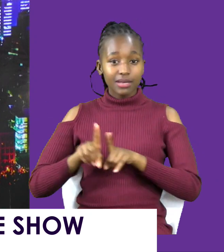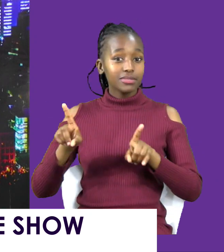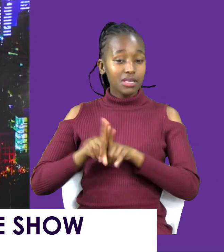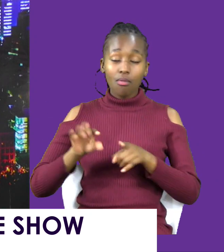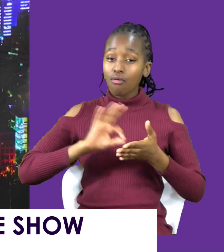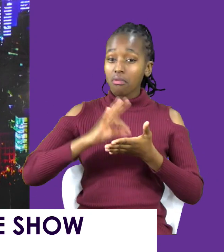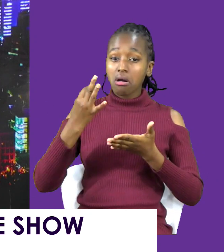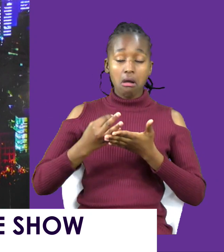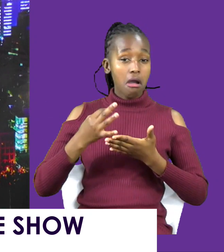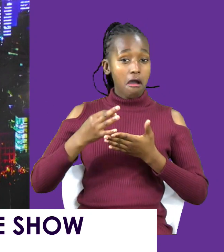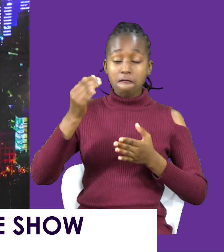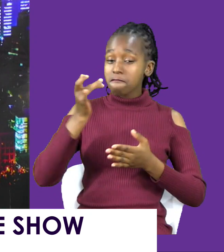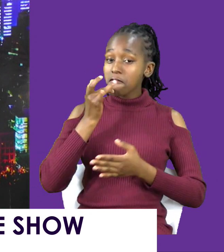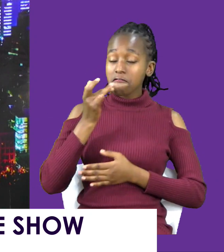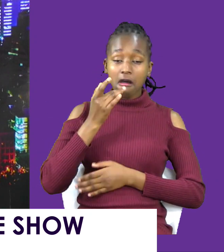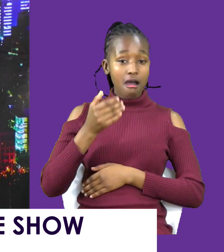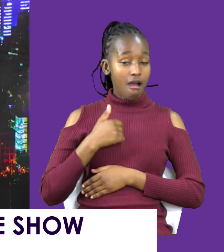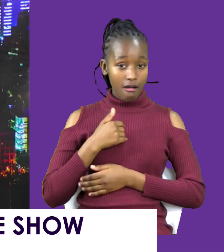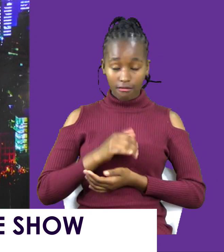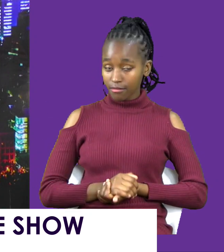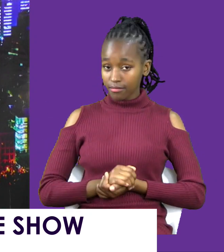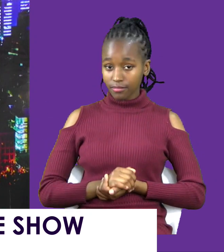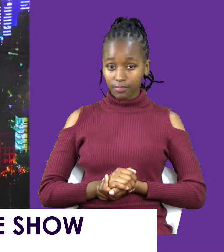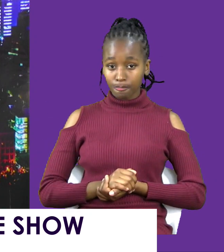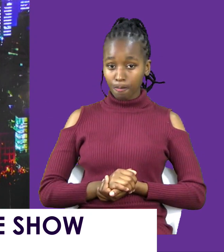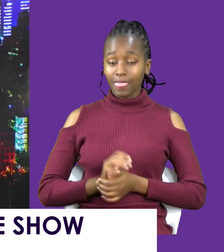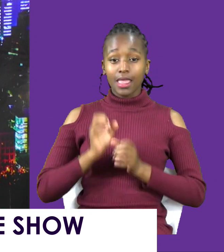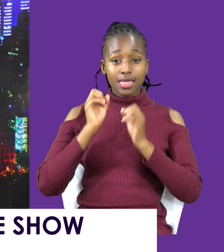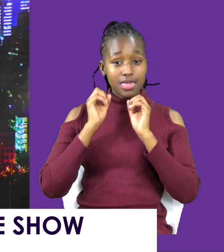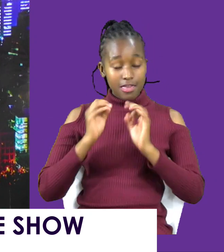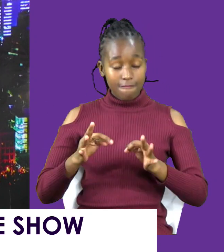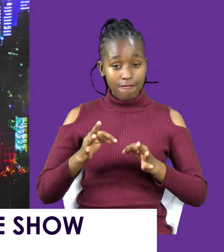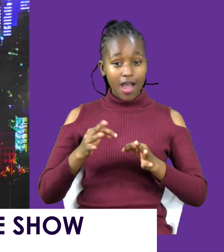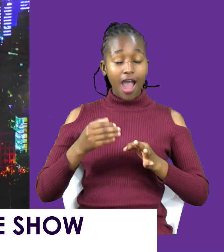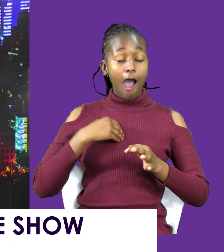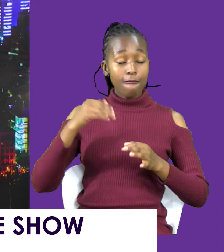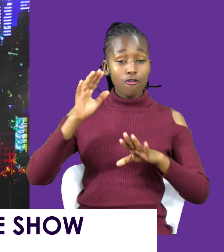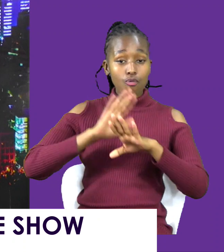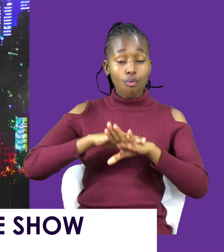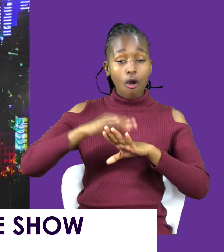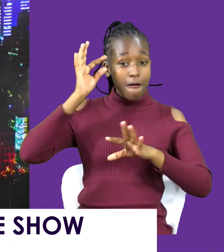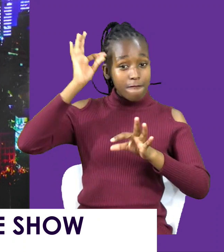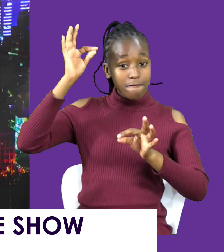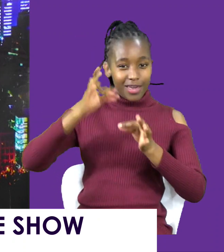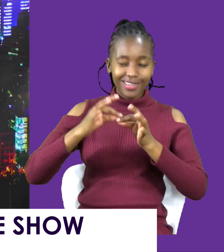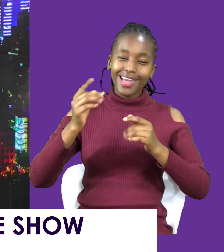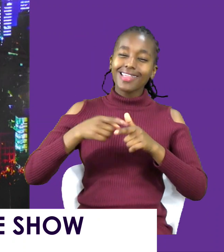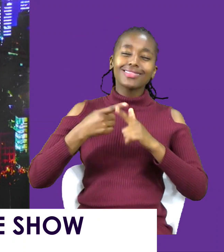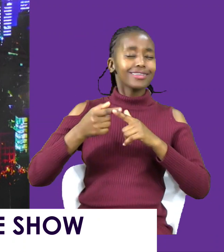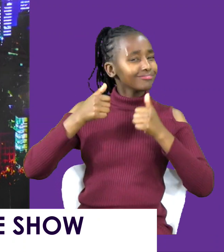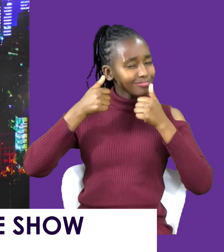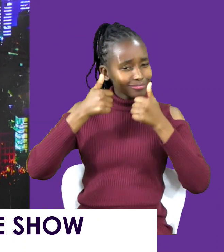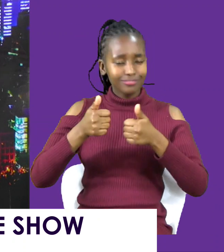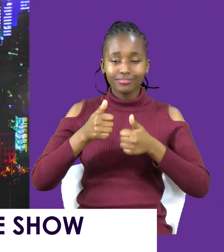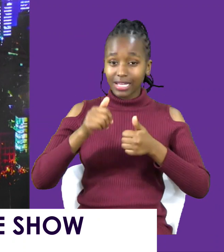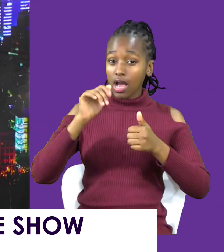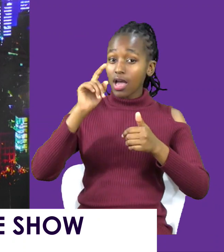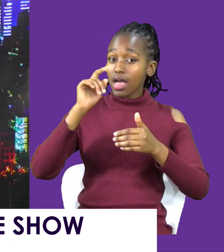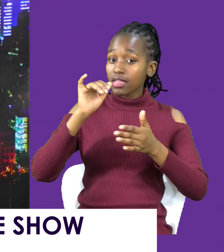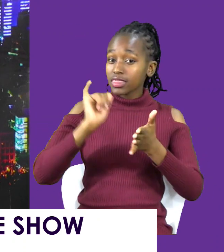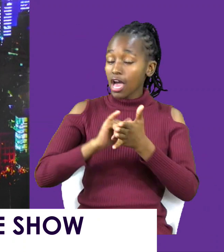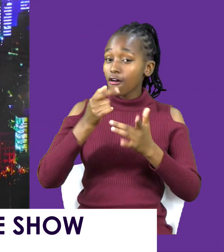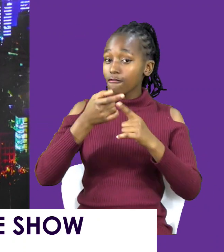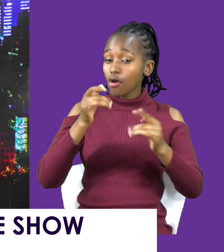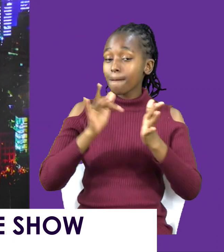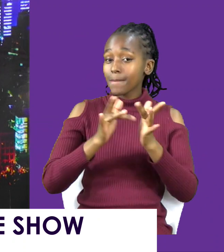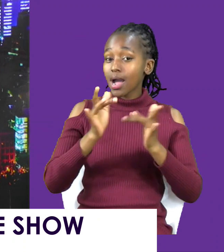financial favor. The moment you step out, that is faith. That is why the good book, the Bible says, without faith, it